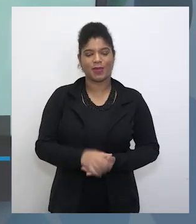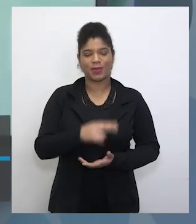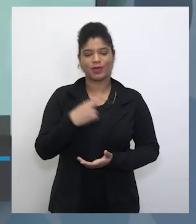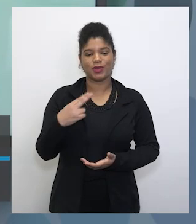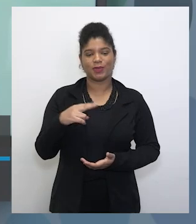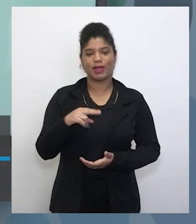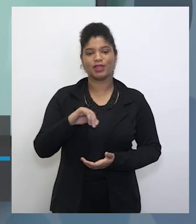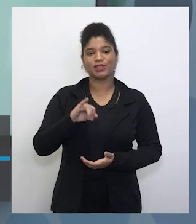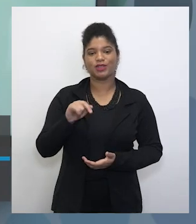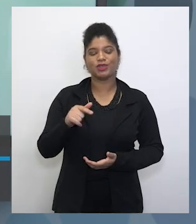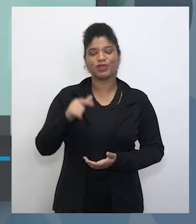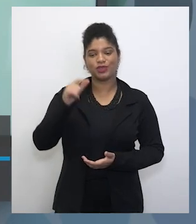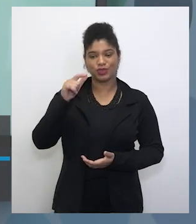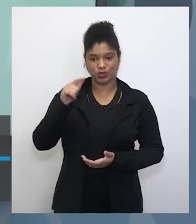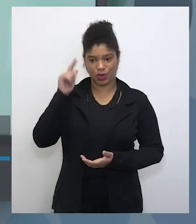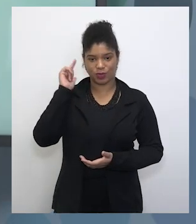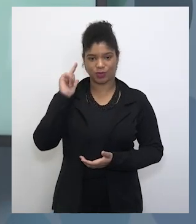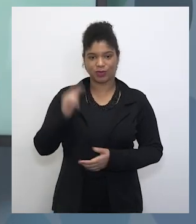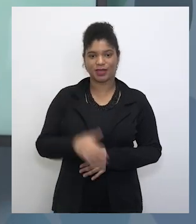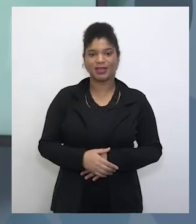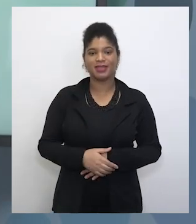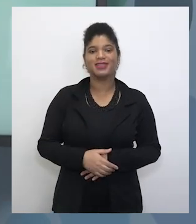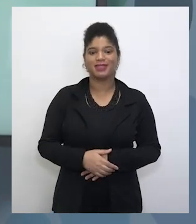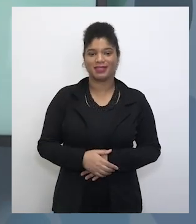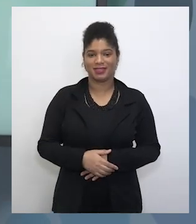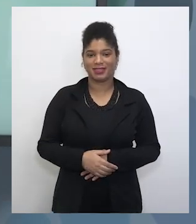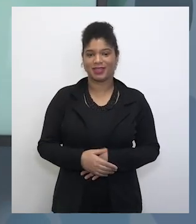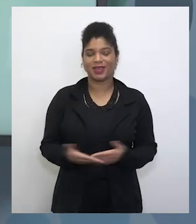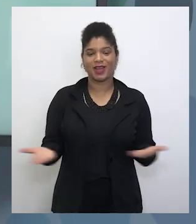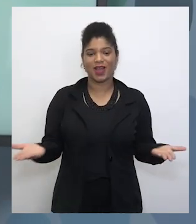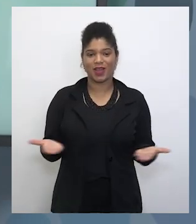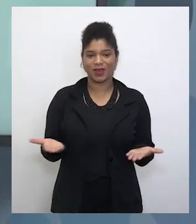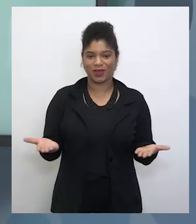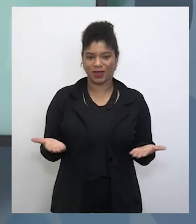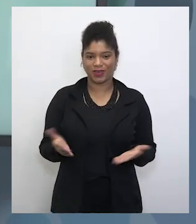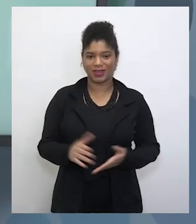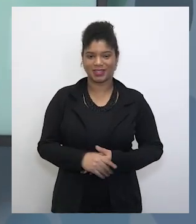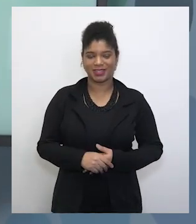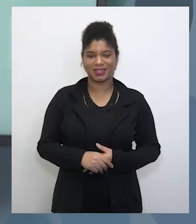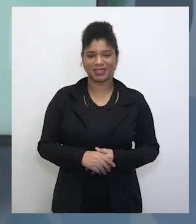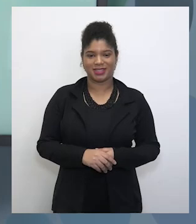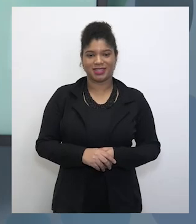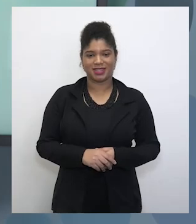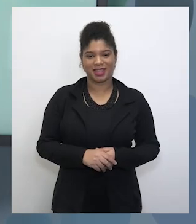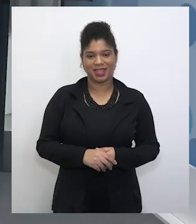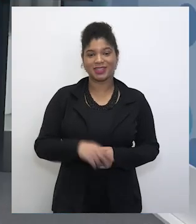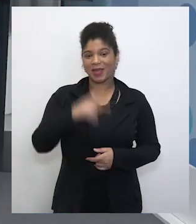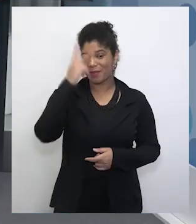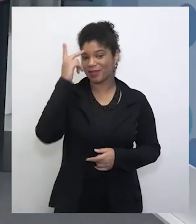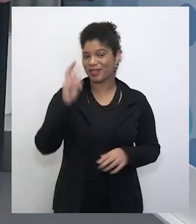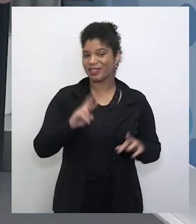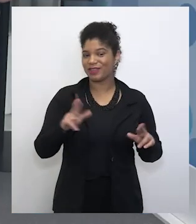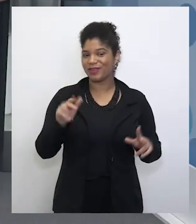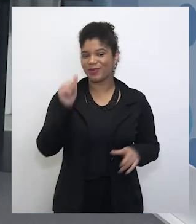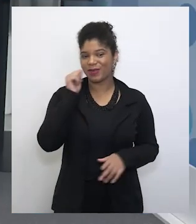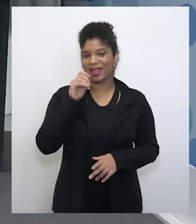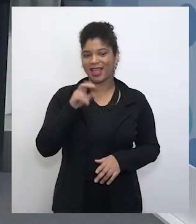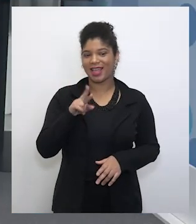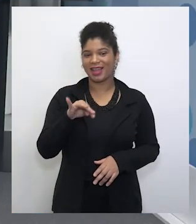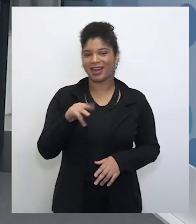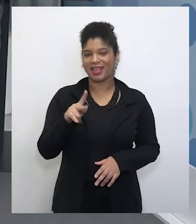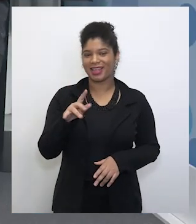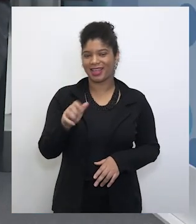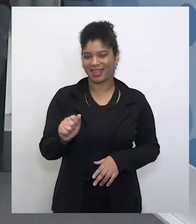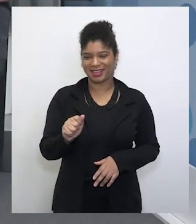João, as you know it, and with me tonight, somebody different. Erika.